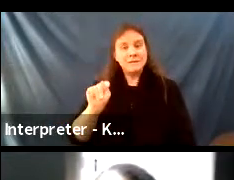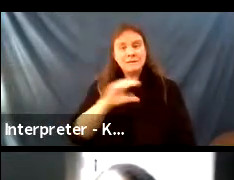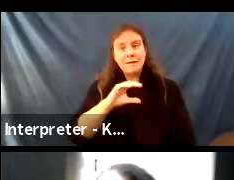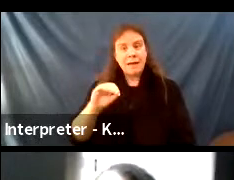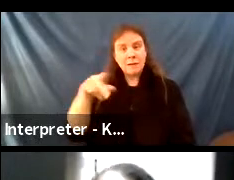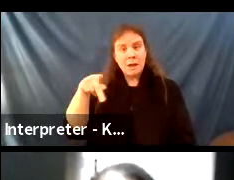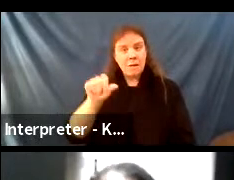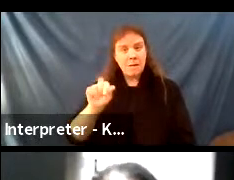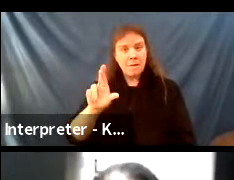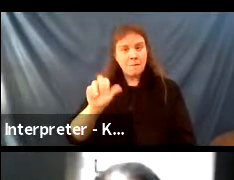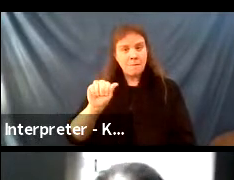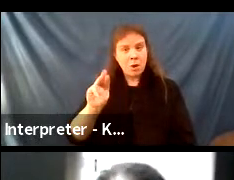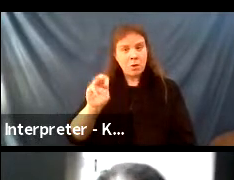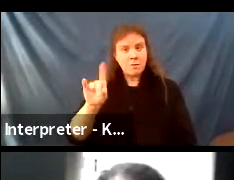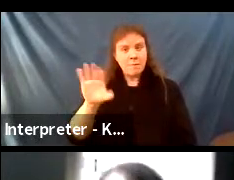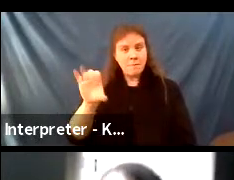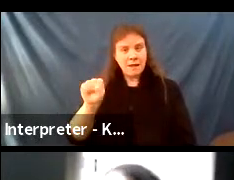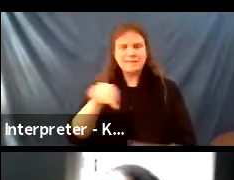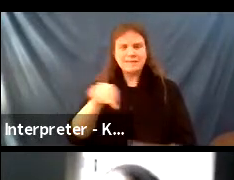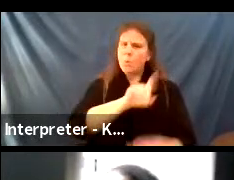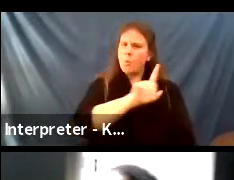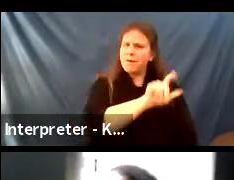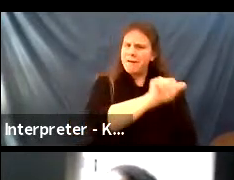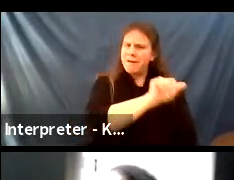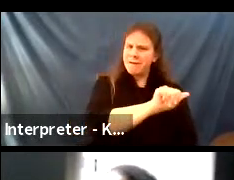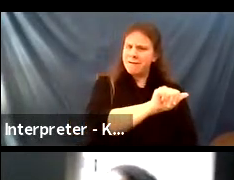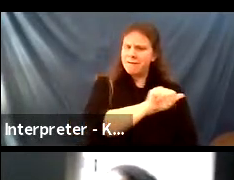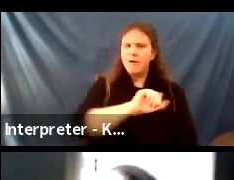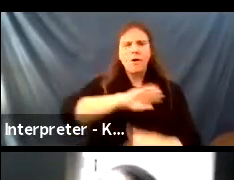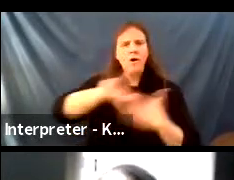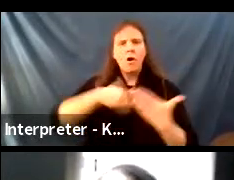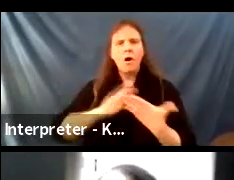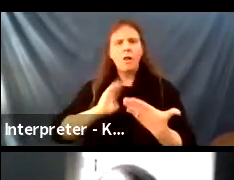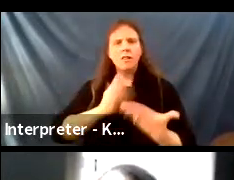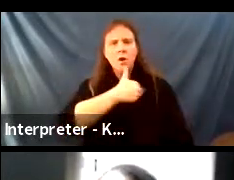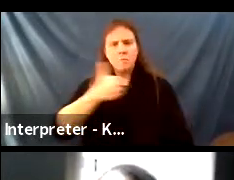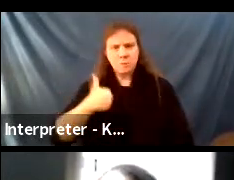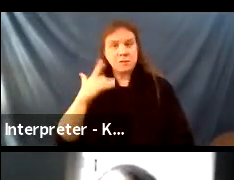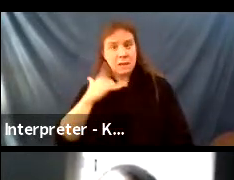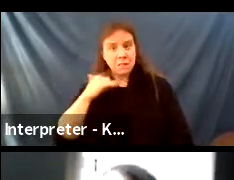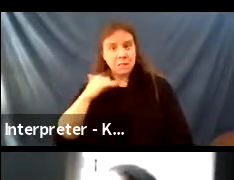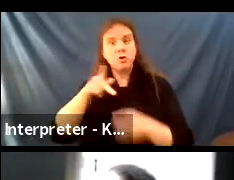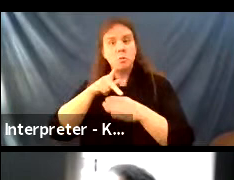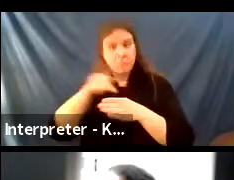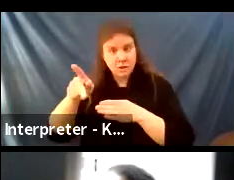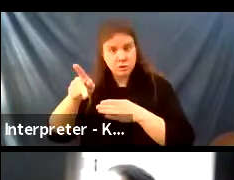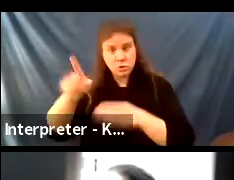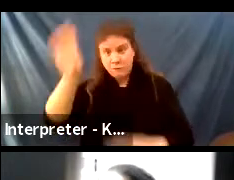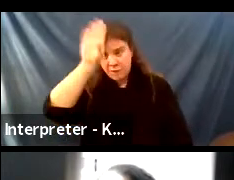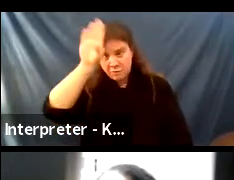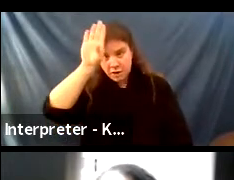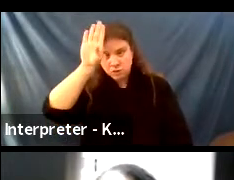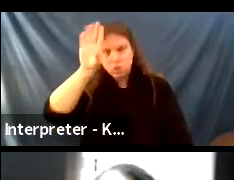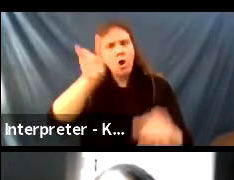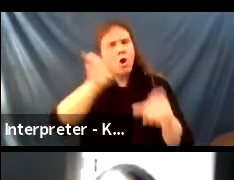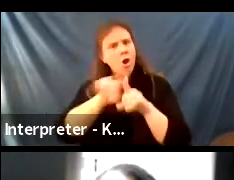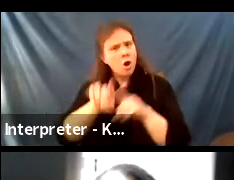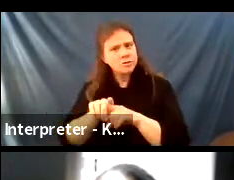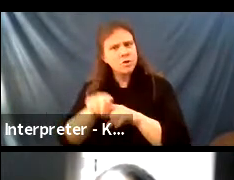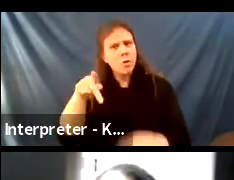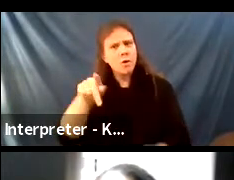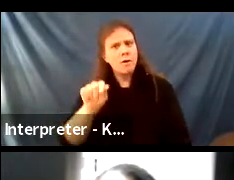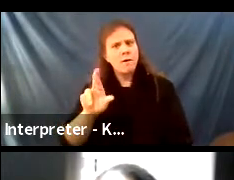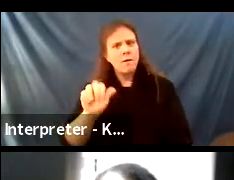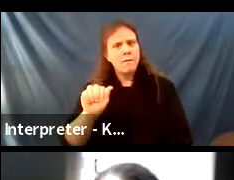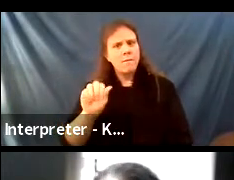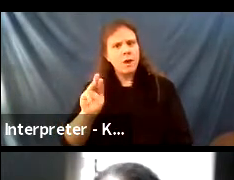in 1A. And pretty much every one of our members for the California Professional Firefighters is either a paramedic or an EMT.